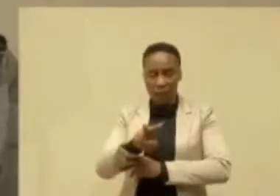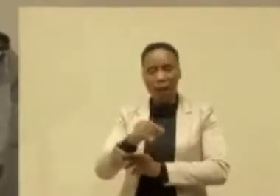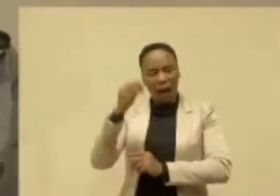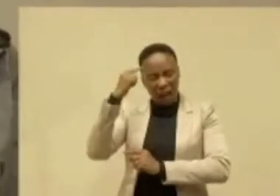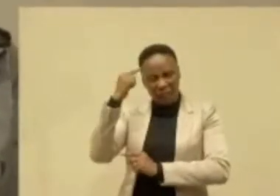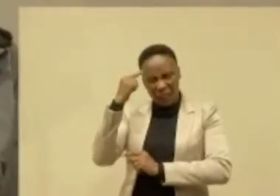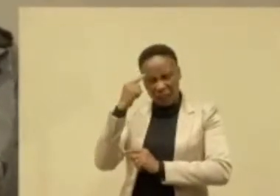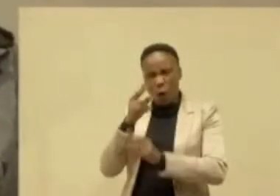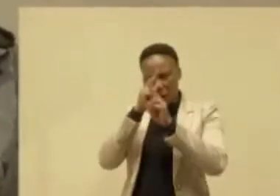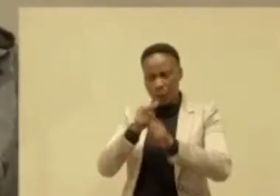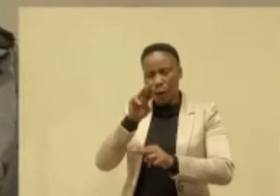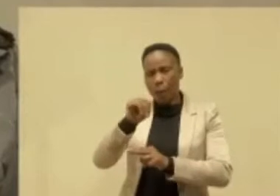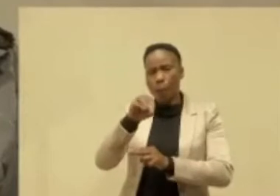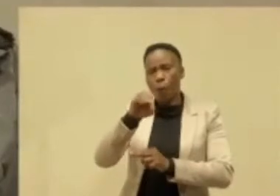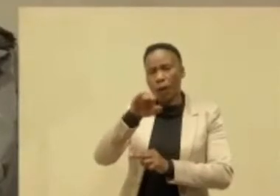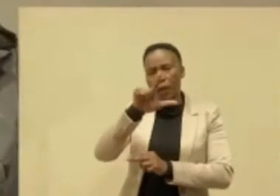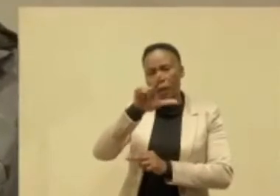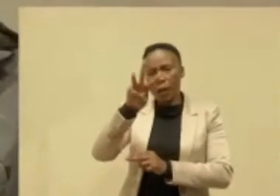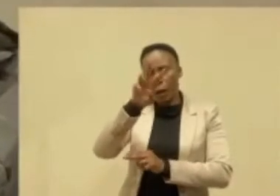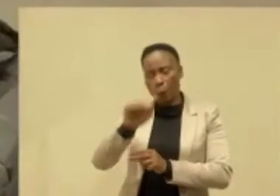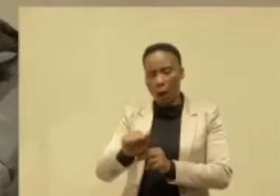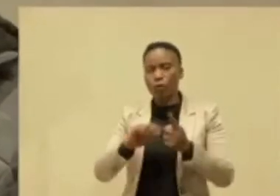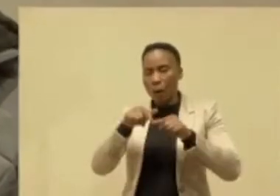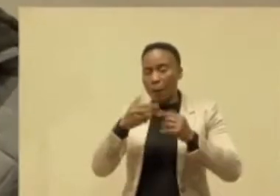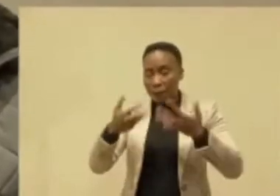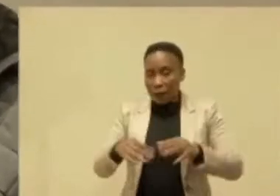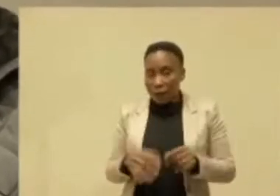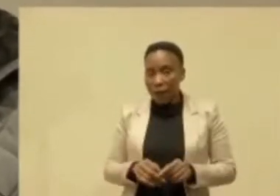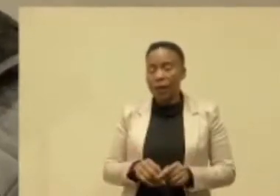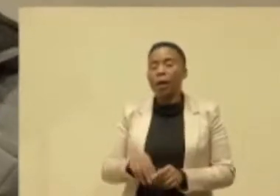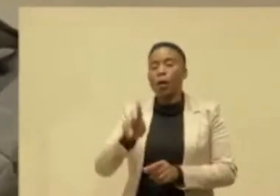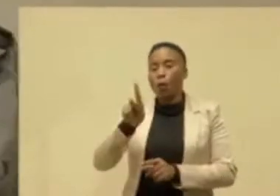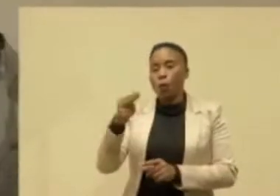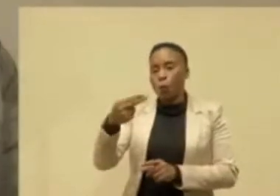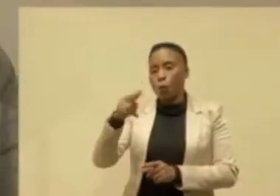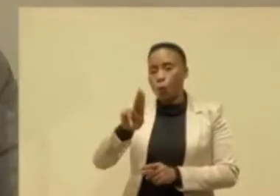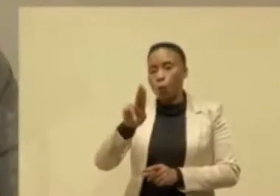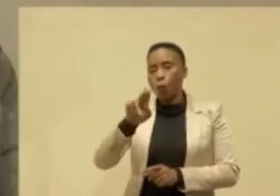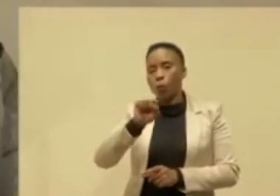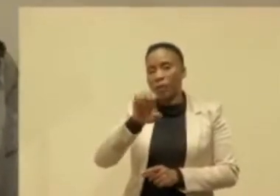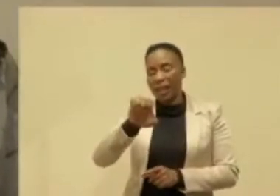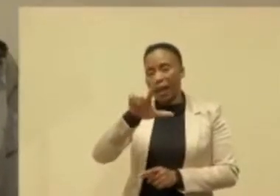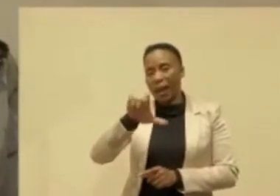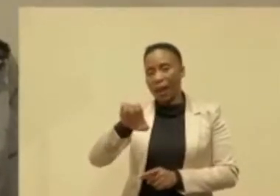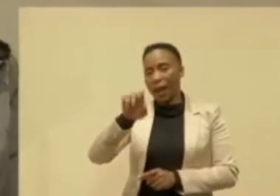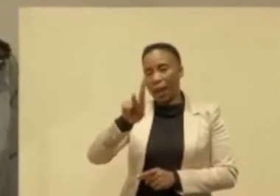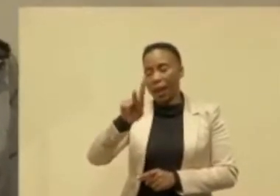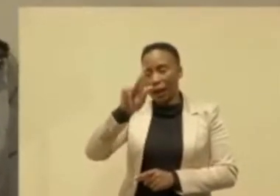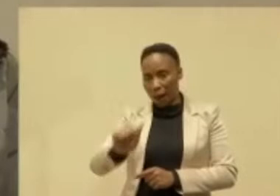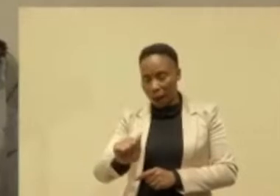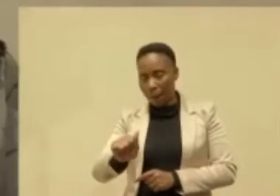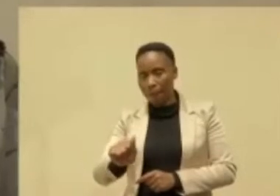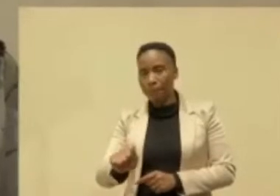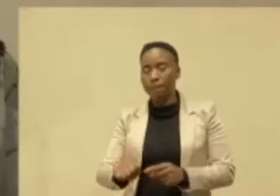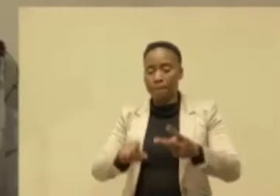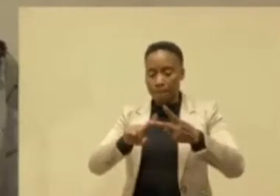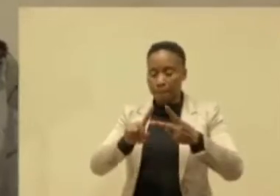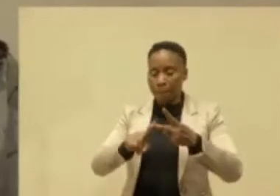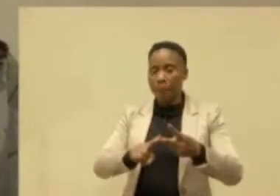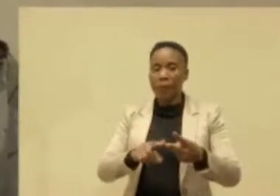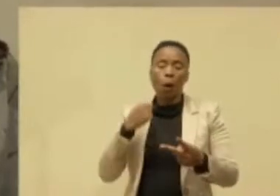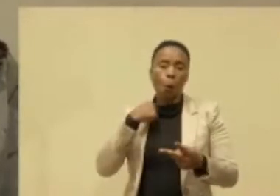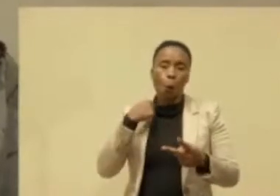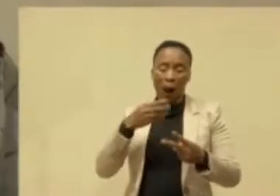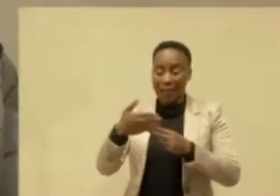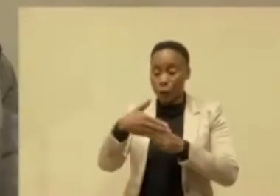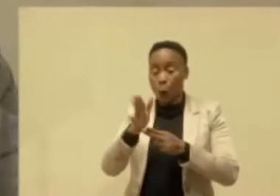about that we have established the cuisine like a one stop center doctor ruthie who will again we have the establishment of white doors